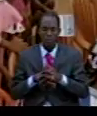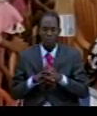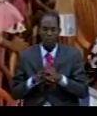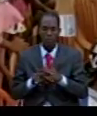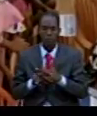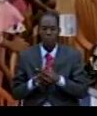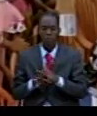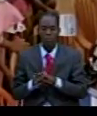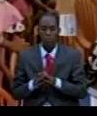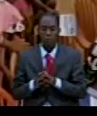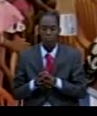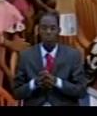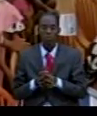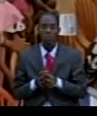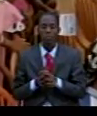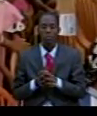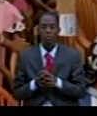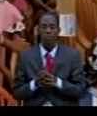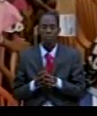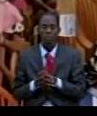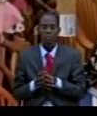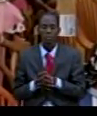Call upon the name of the Lord.